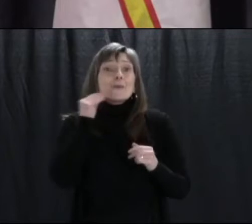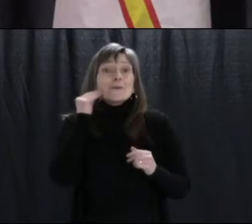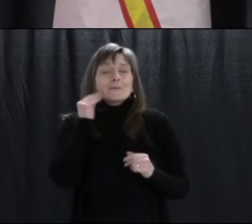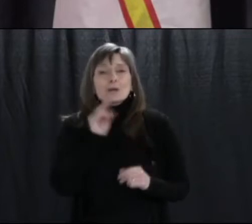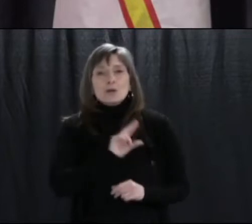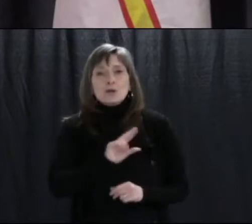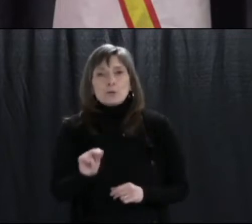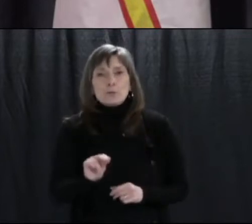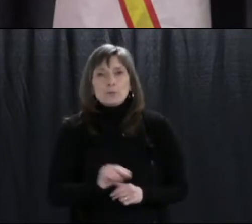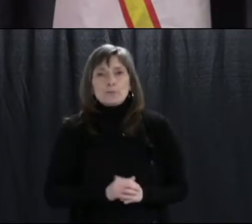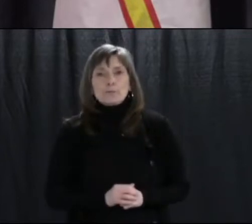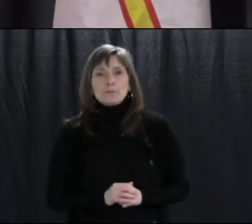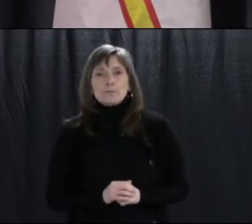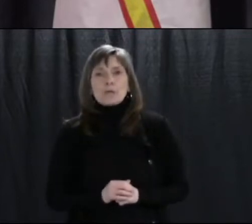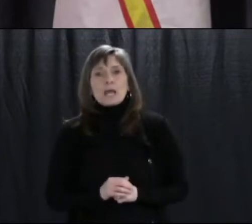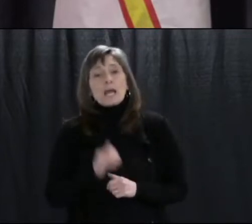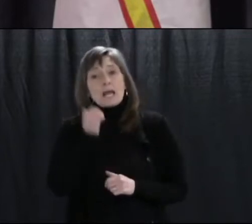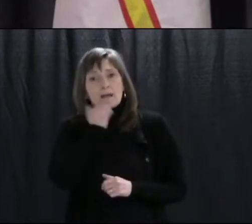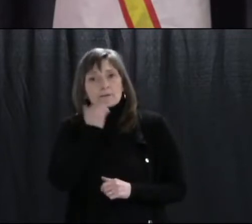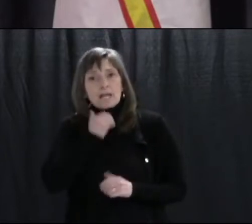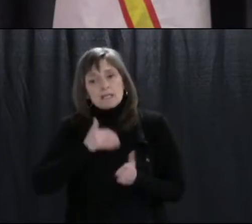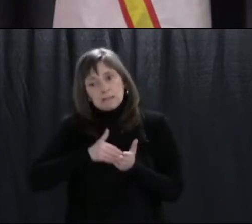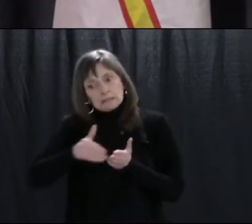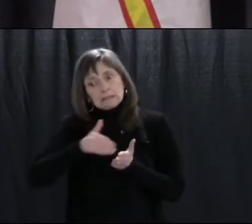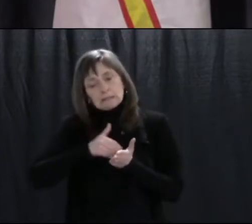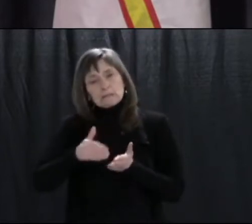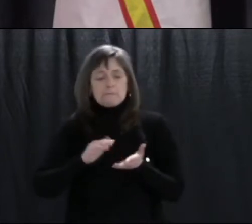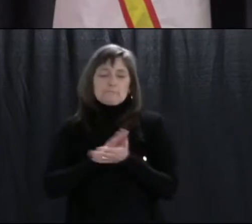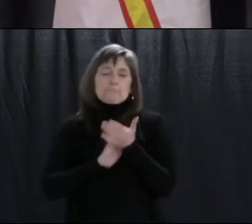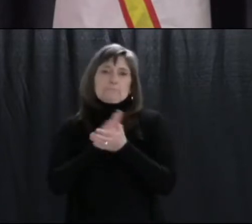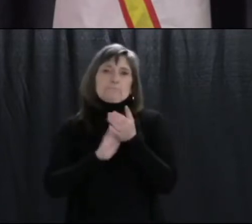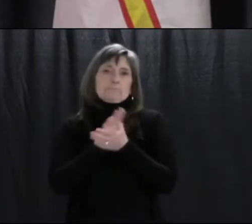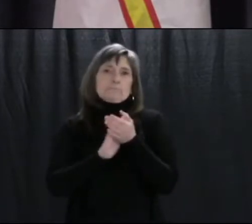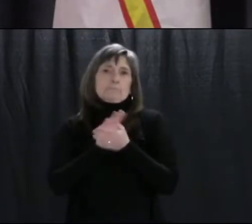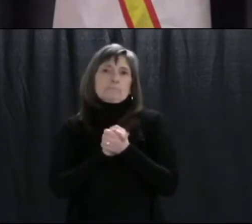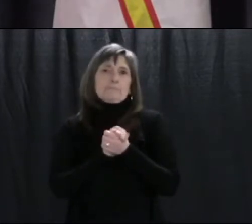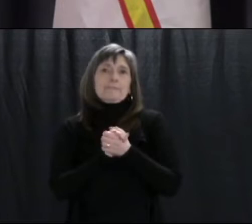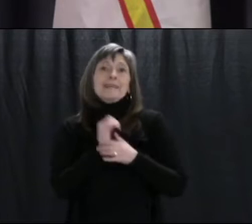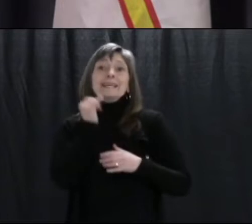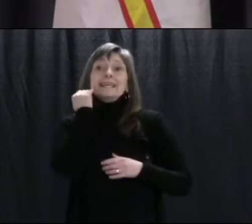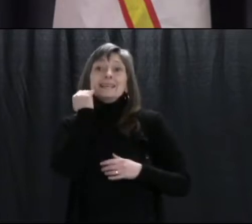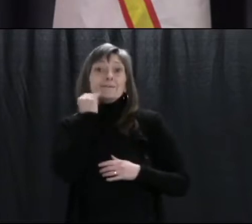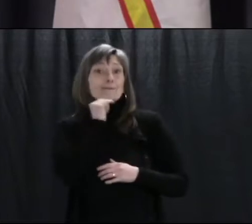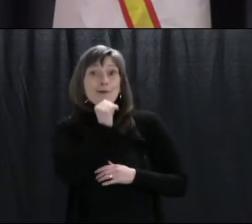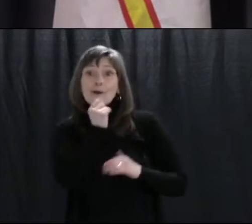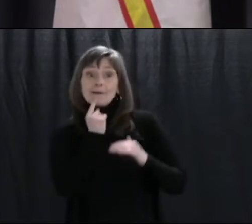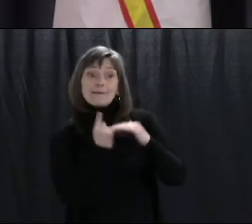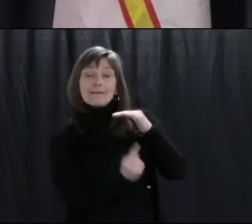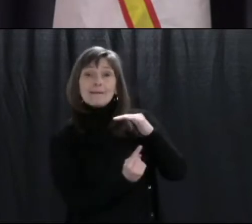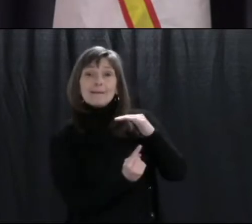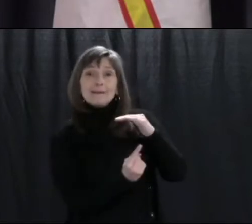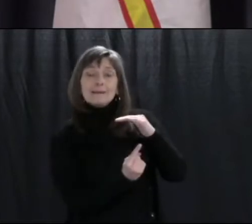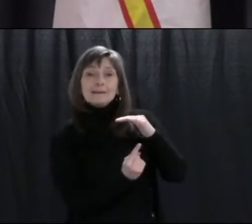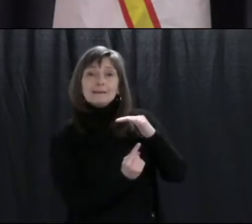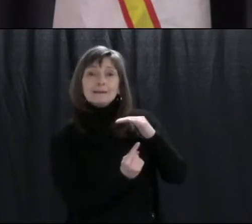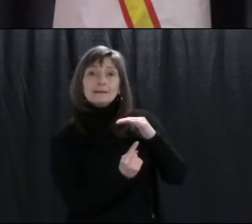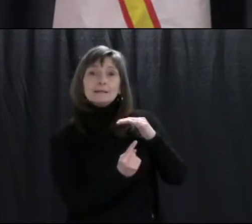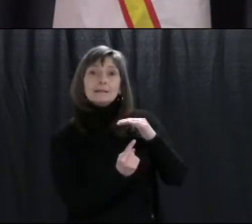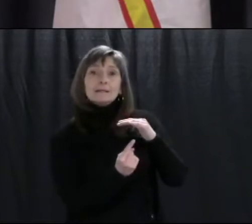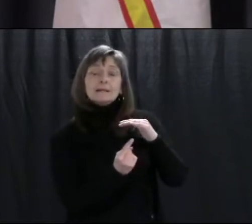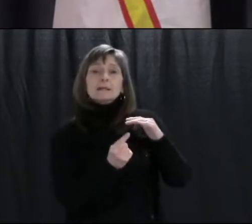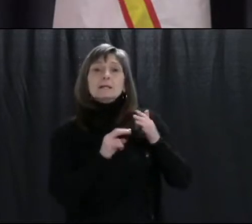to wash your hands often. If you do not self-isolate, this means you cannot leave your home